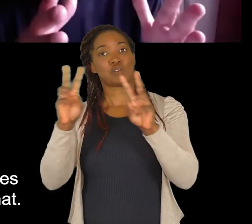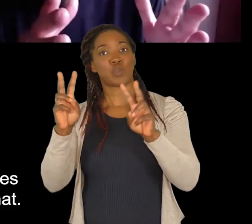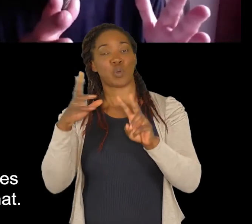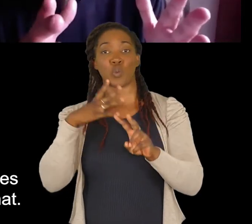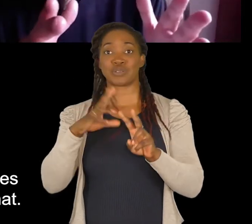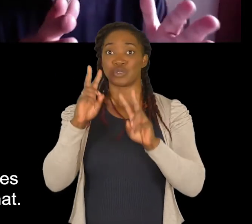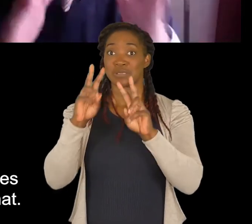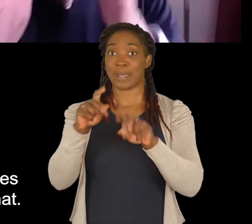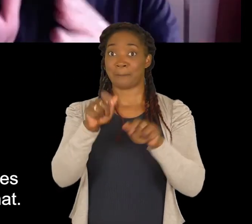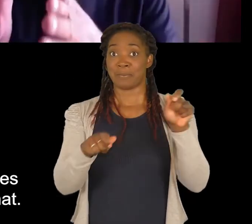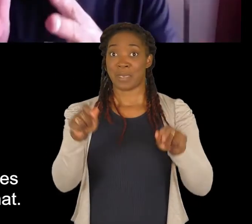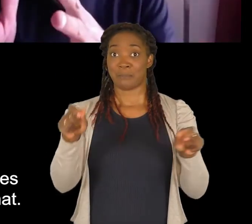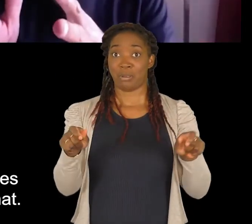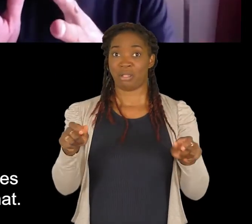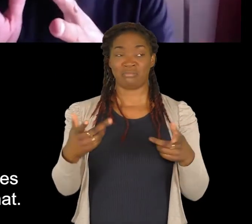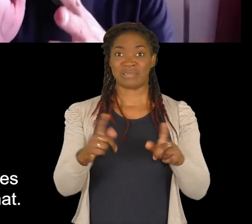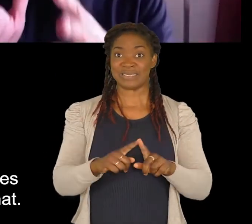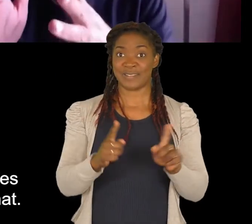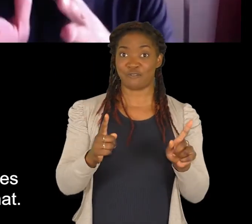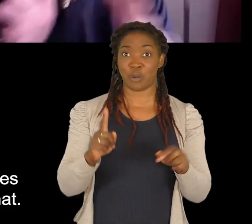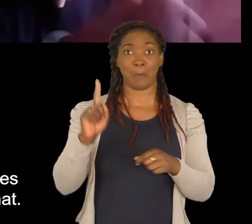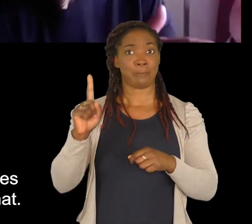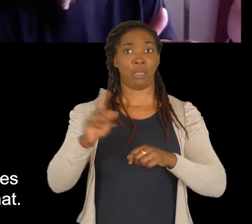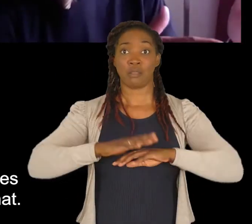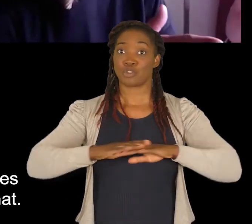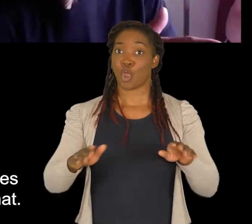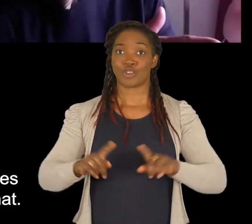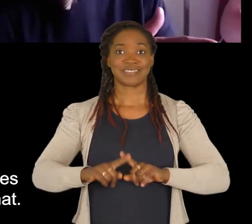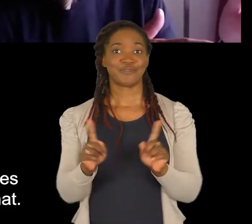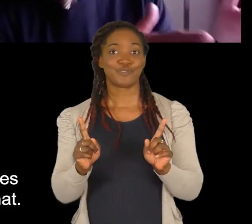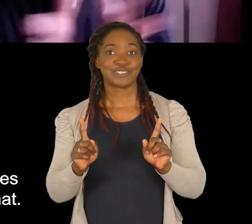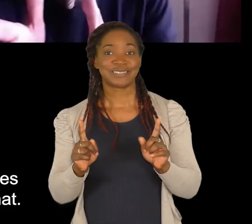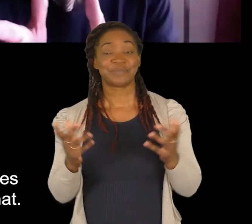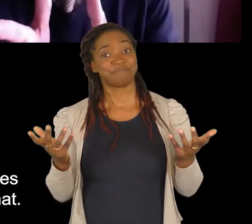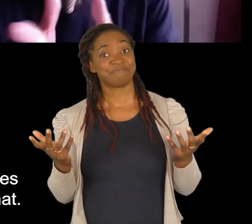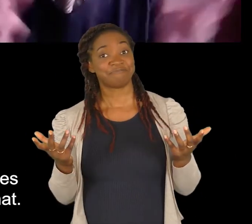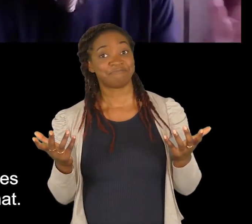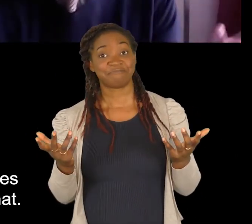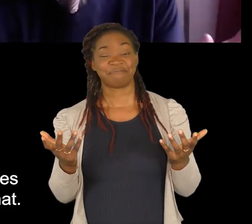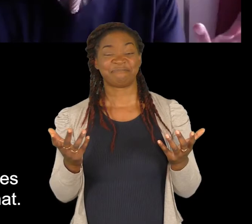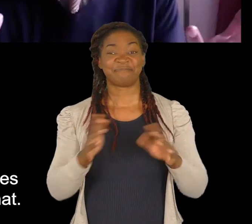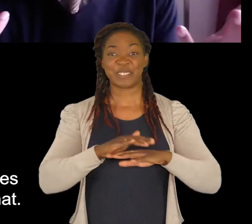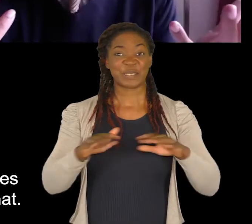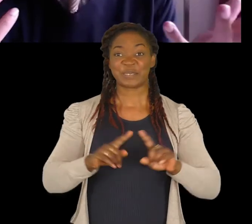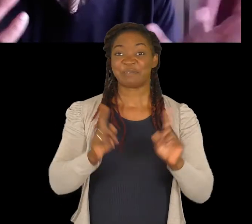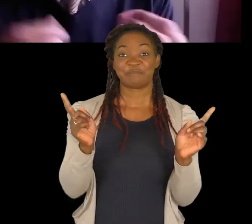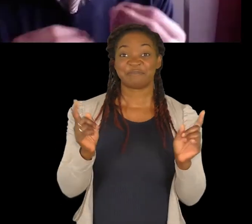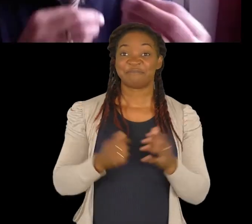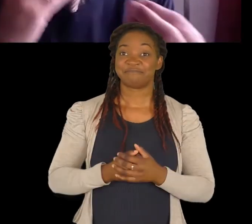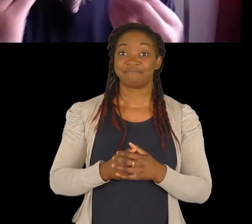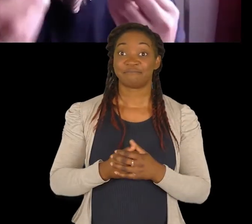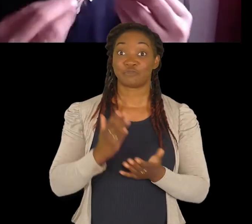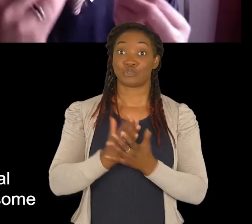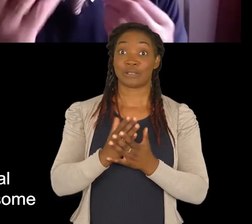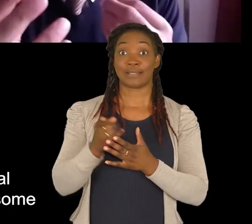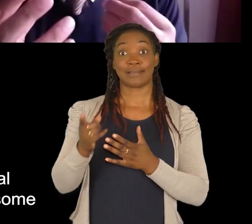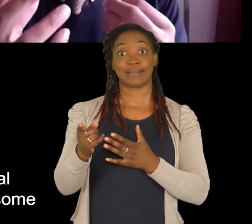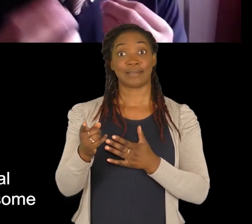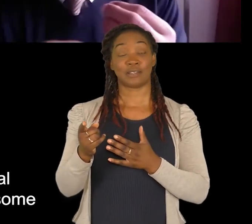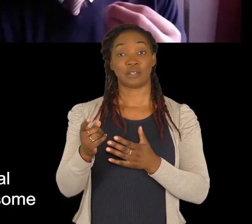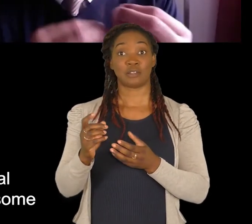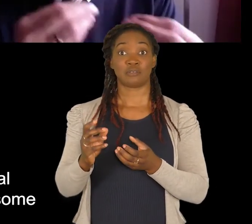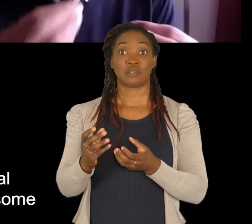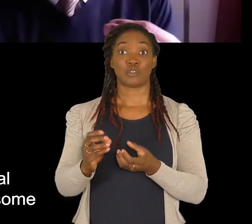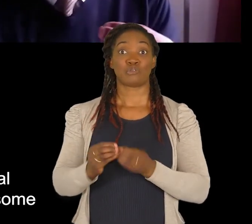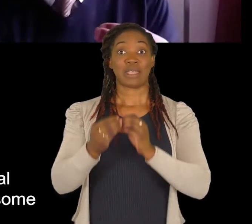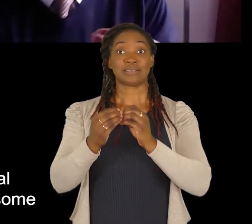is no difference in different, right? People with disabilities are not different. There's no difference in that, right? So it's creating